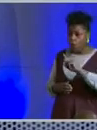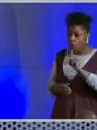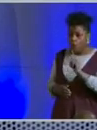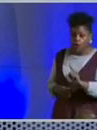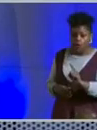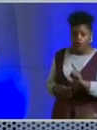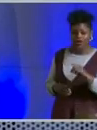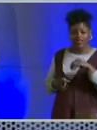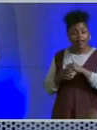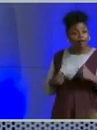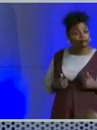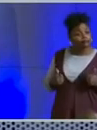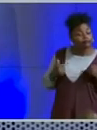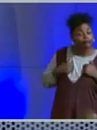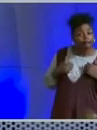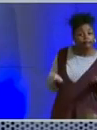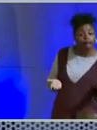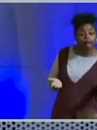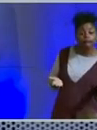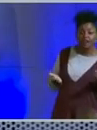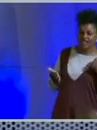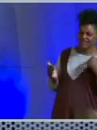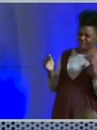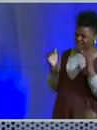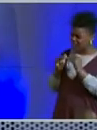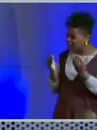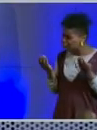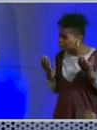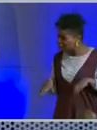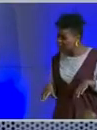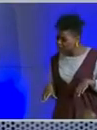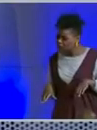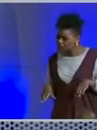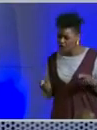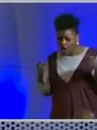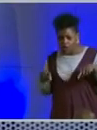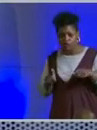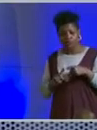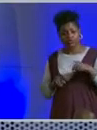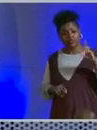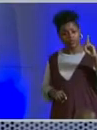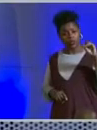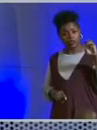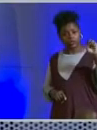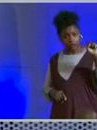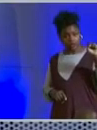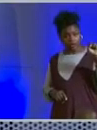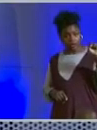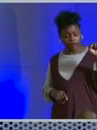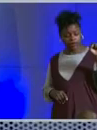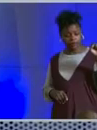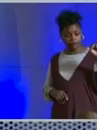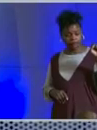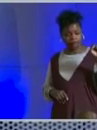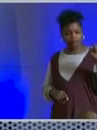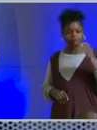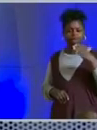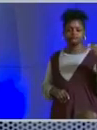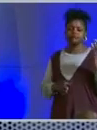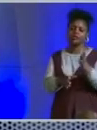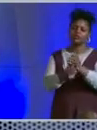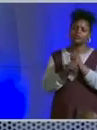in life, that you have a fair shot and that you can come to the DC Department of Employment Services and